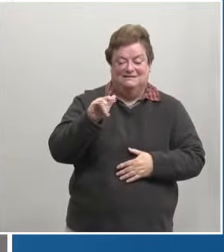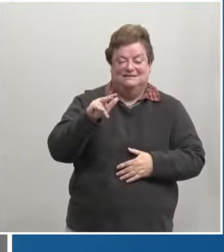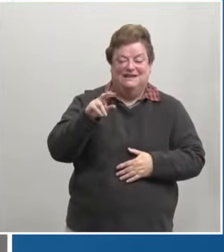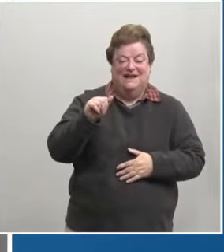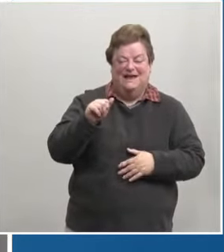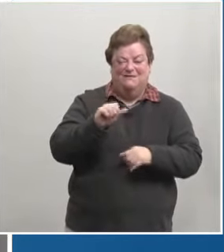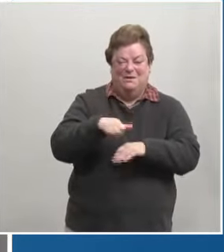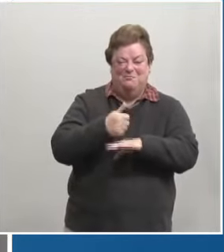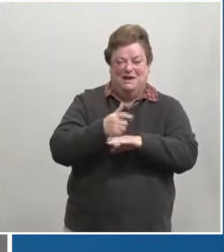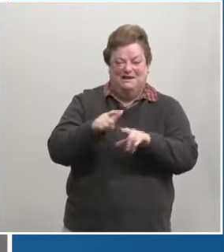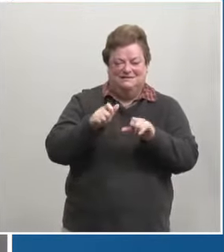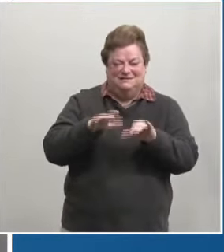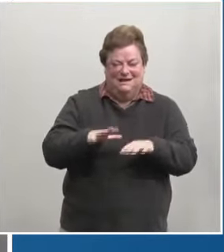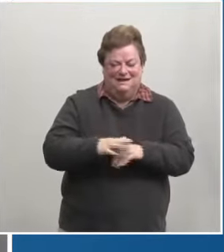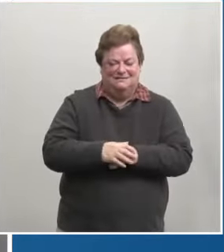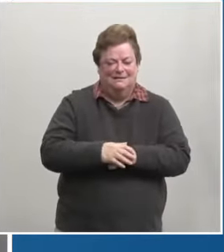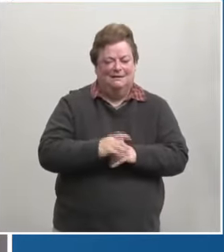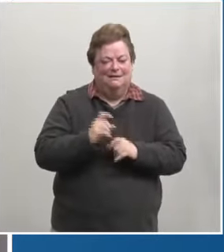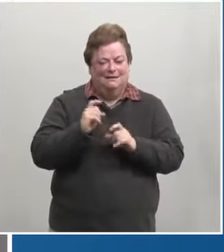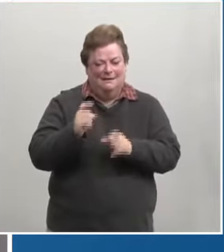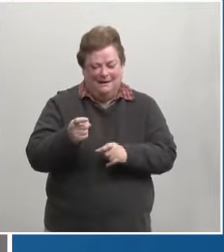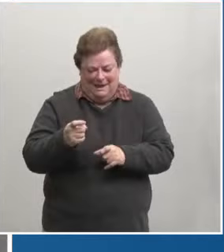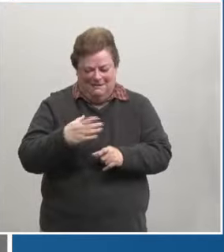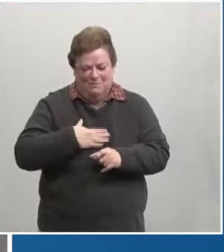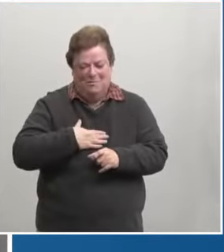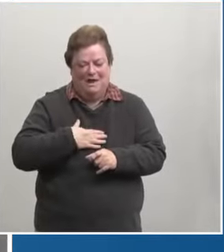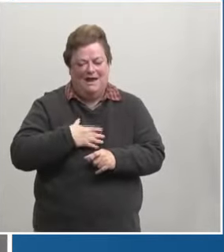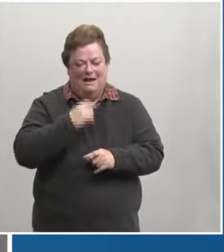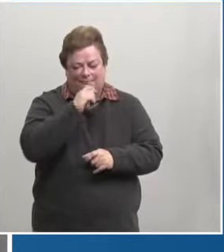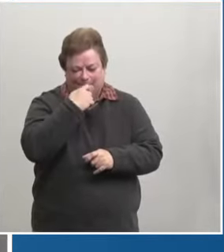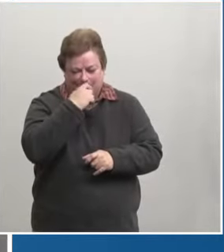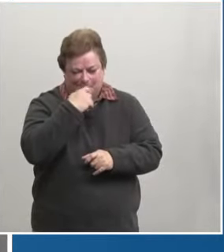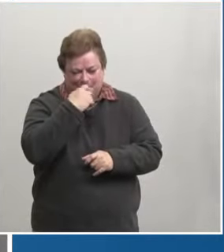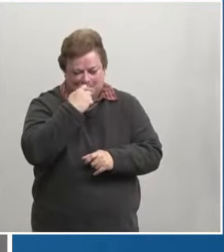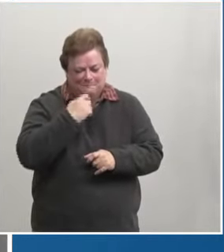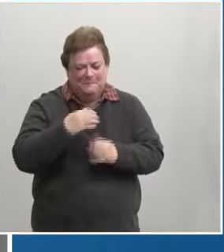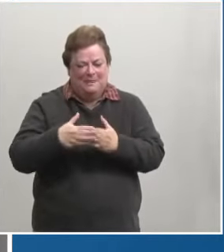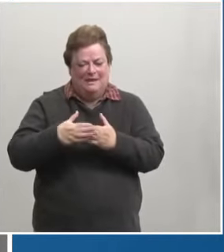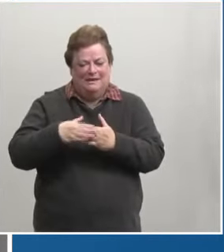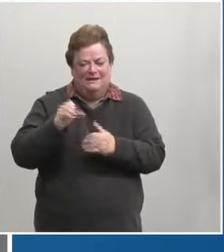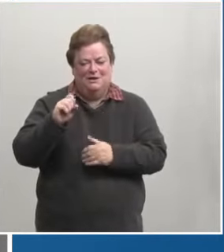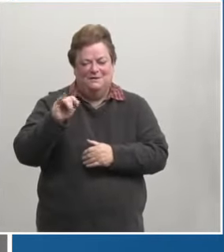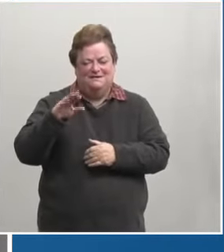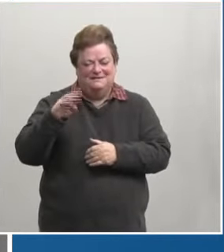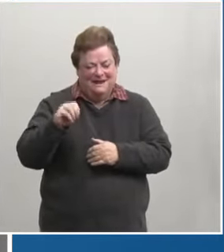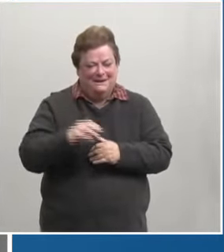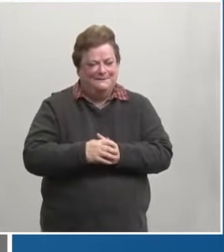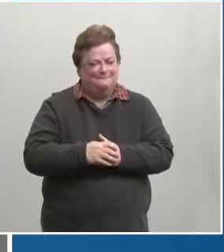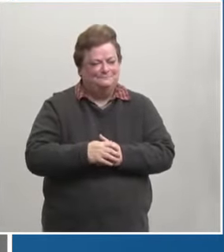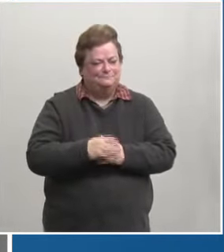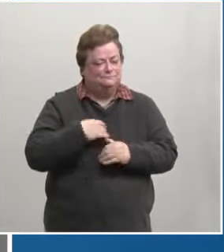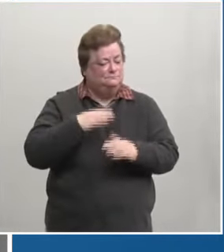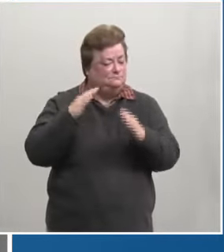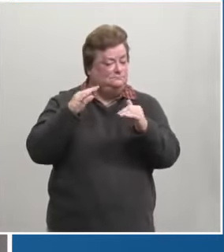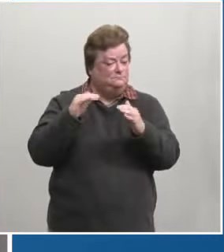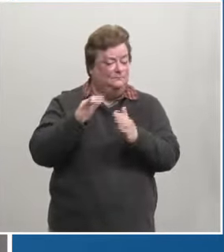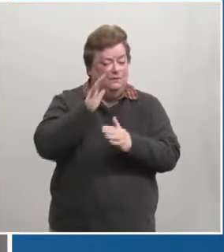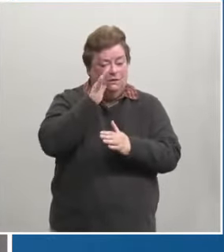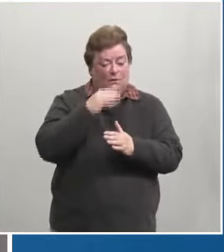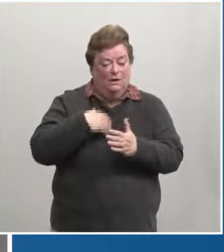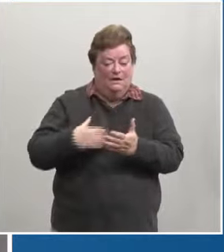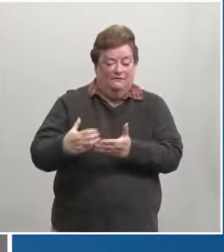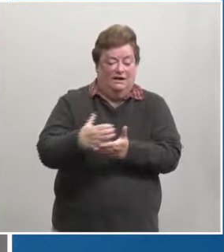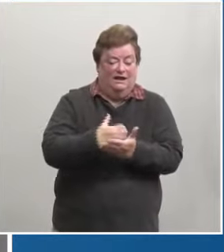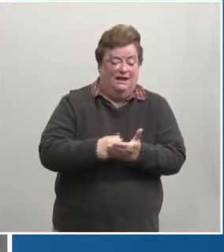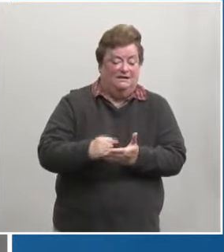test, providing my sample on campus by the stadium. Today, we expect to have tested or